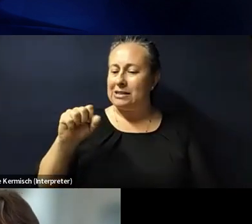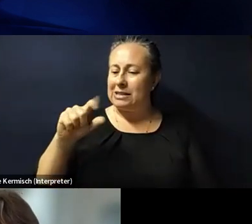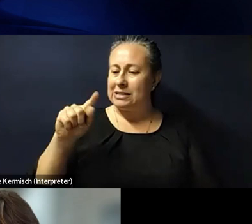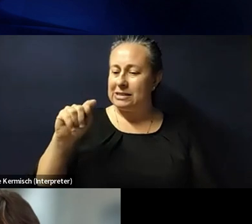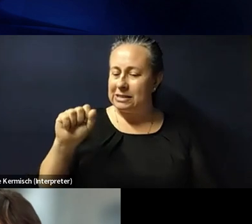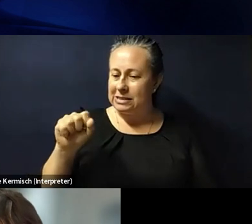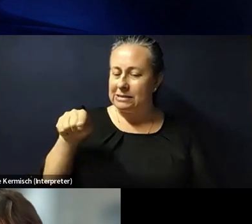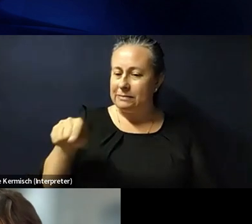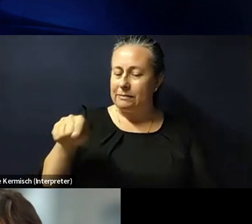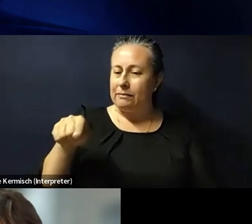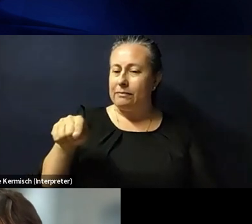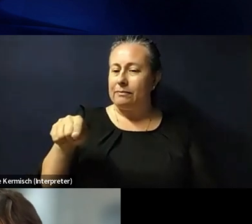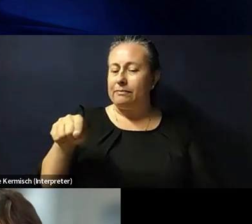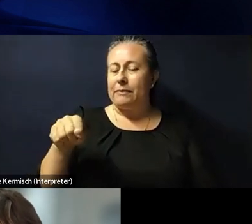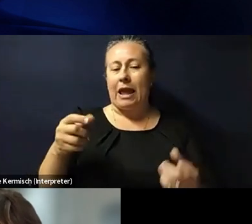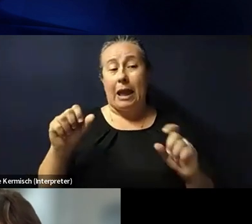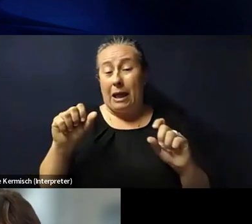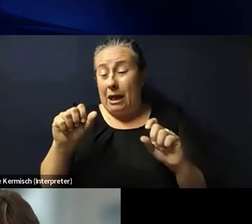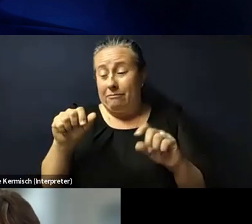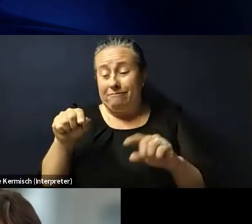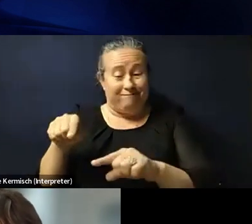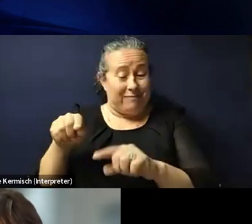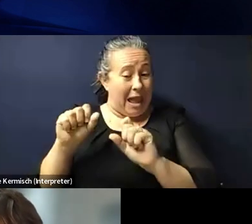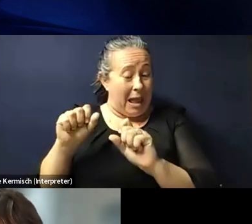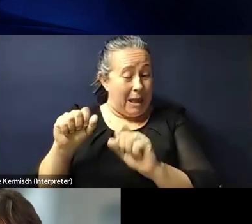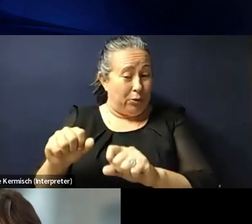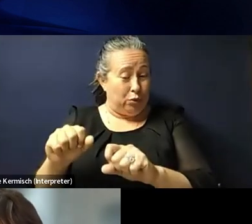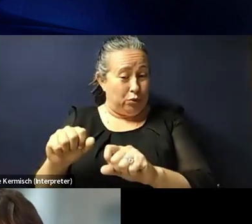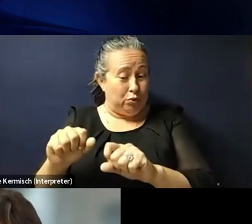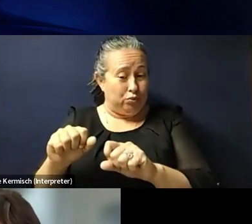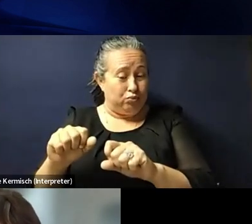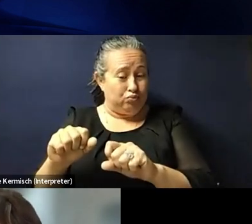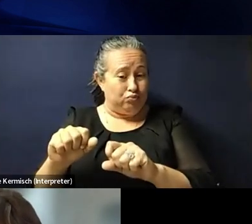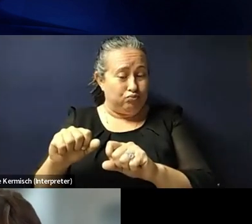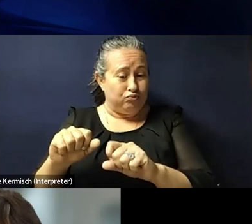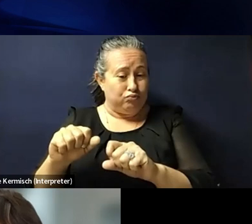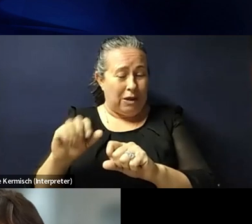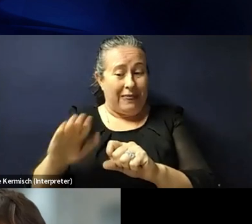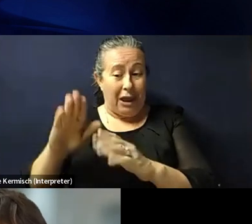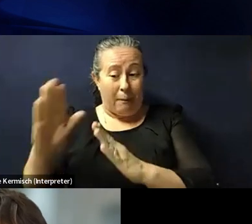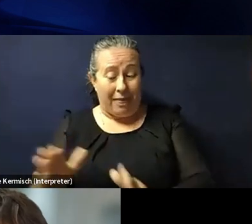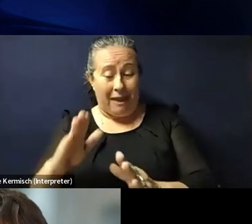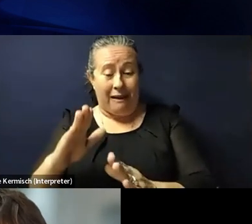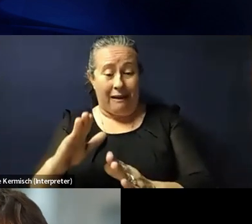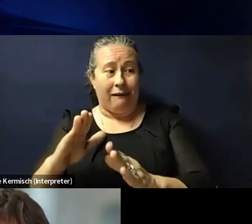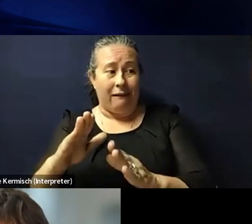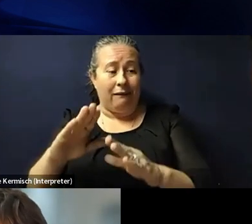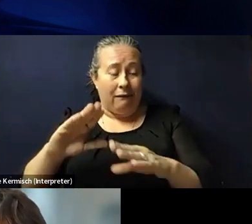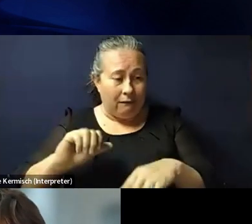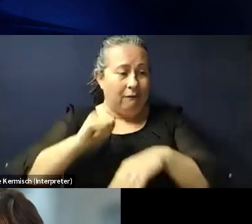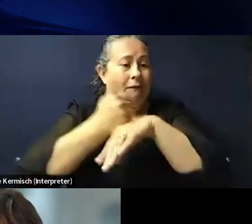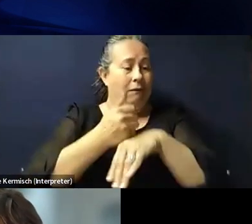were able to kind of, you know, implement some of the plans that they were considering and talking about, and